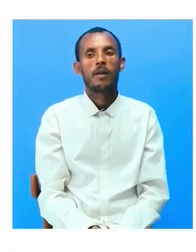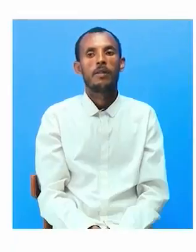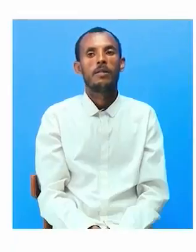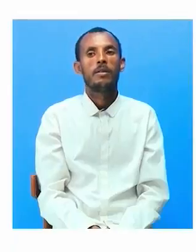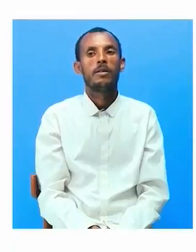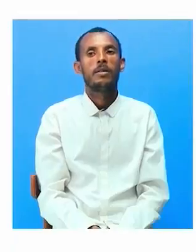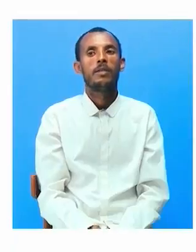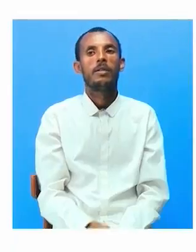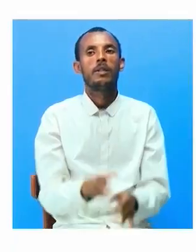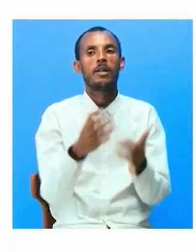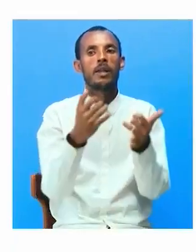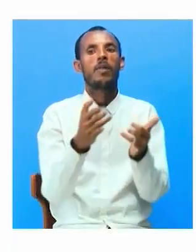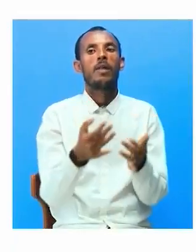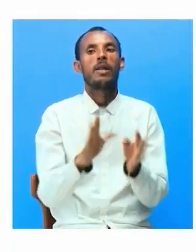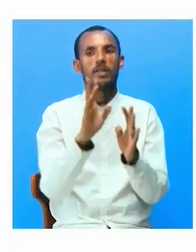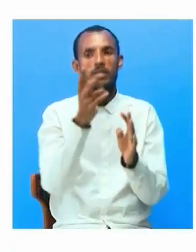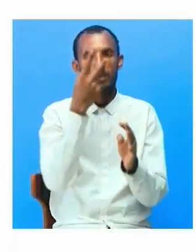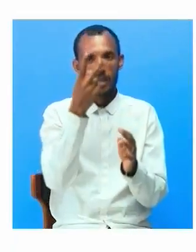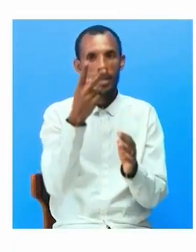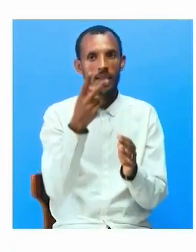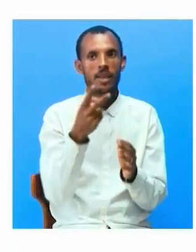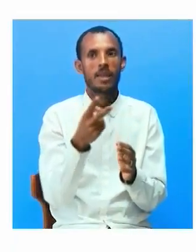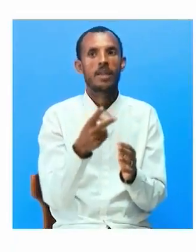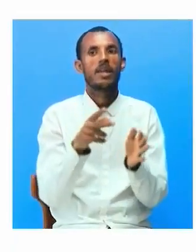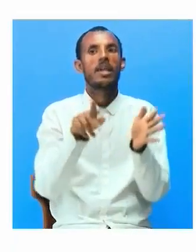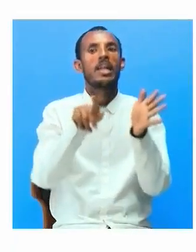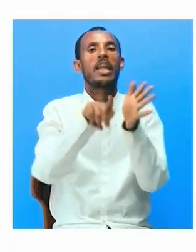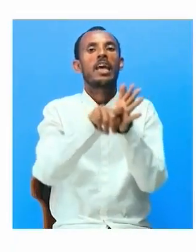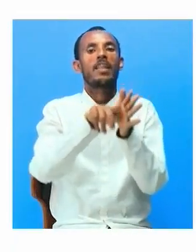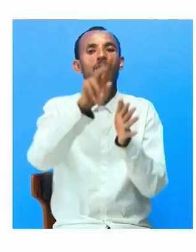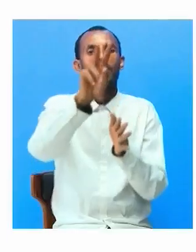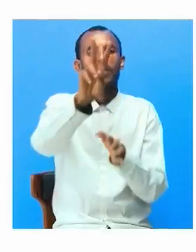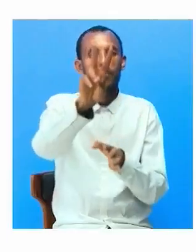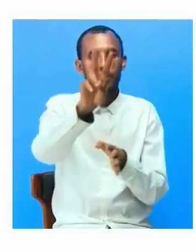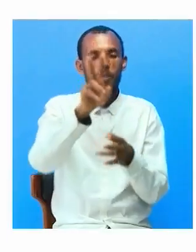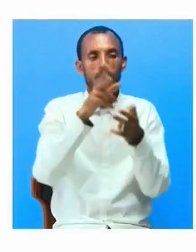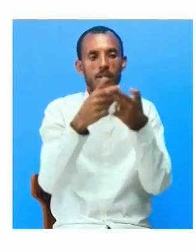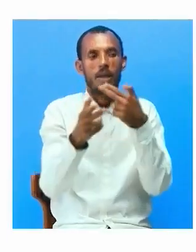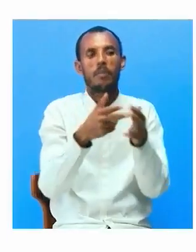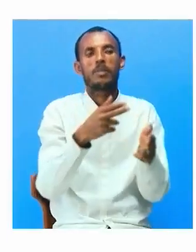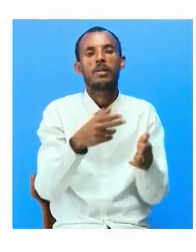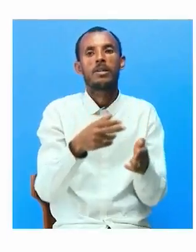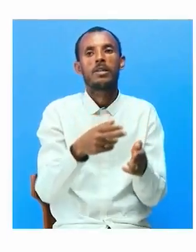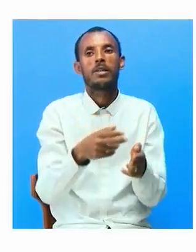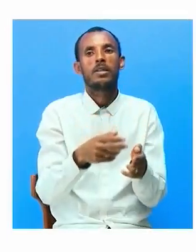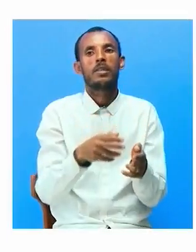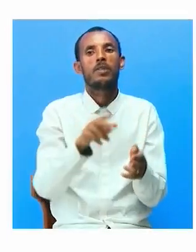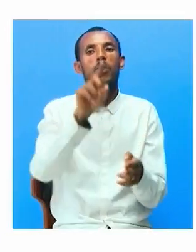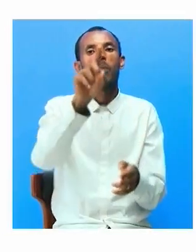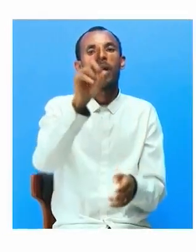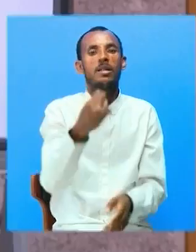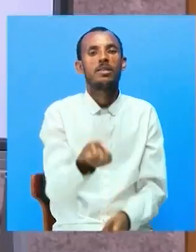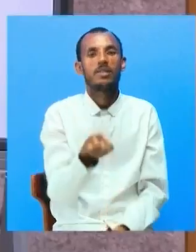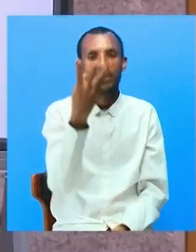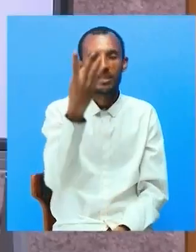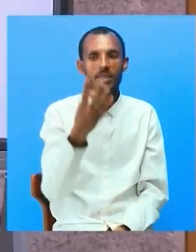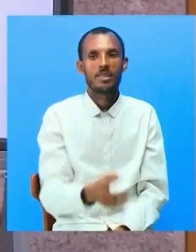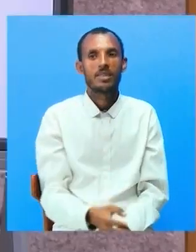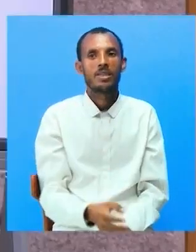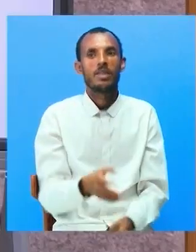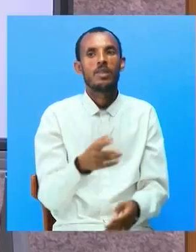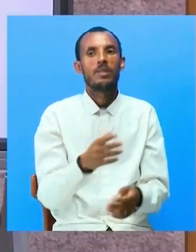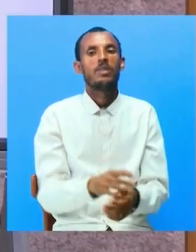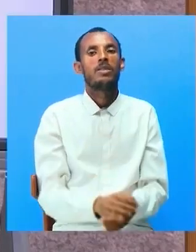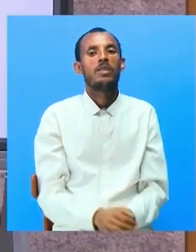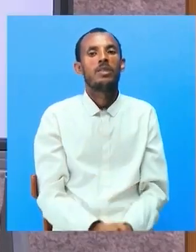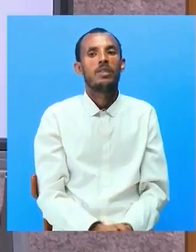4. Now take this one, negative 2 times 1. What is the product